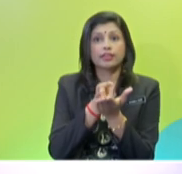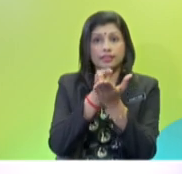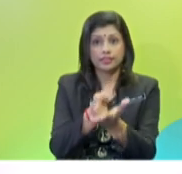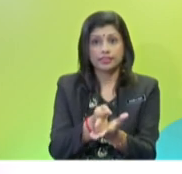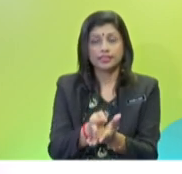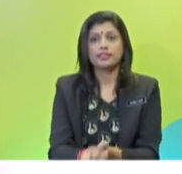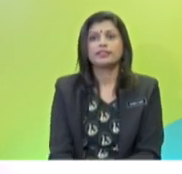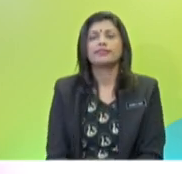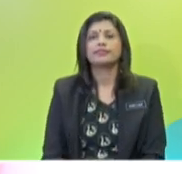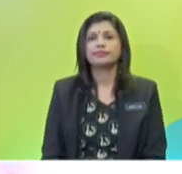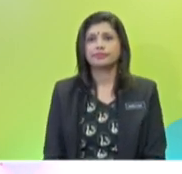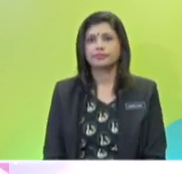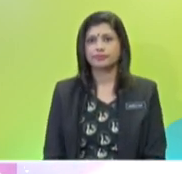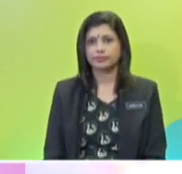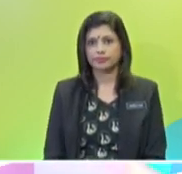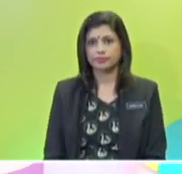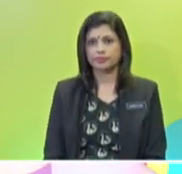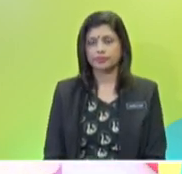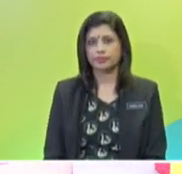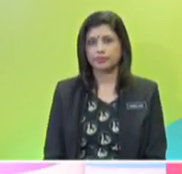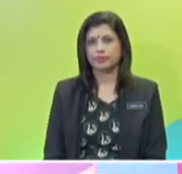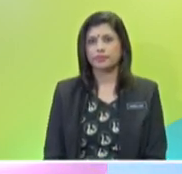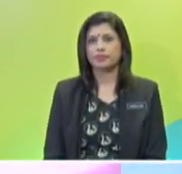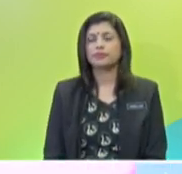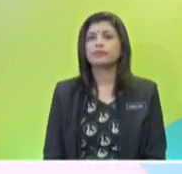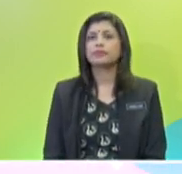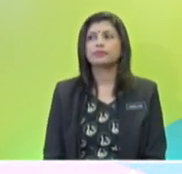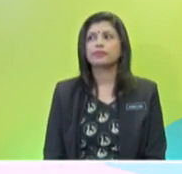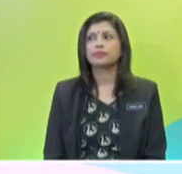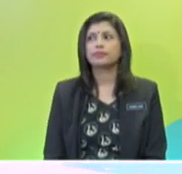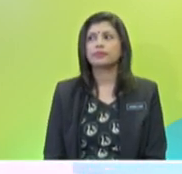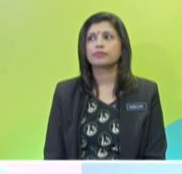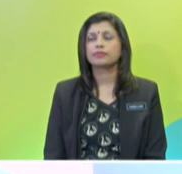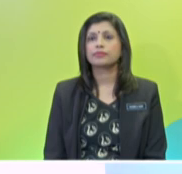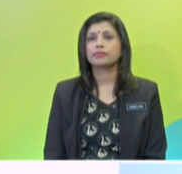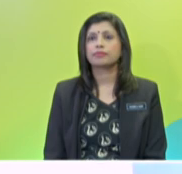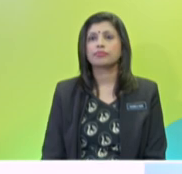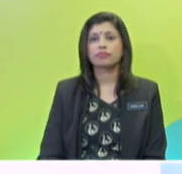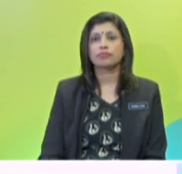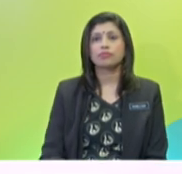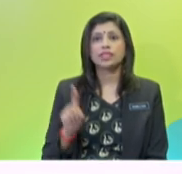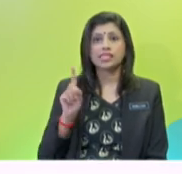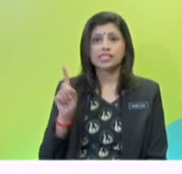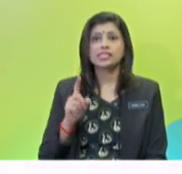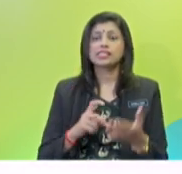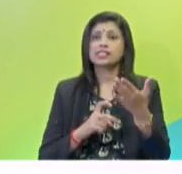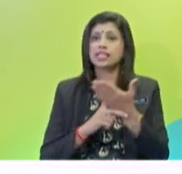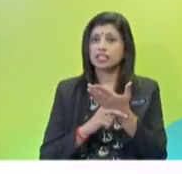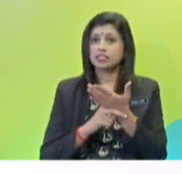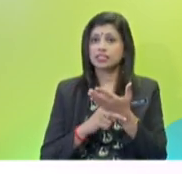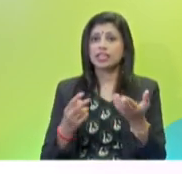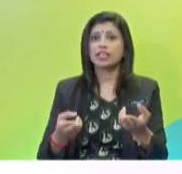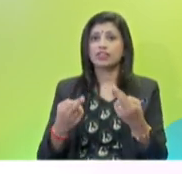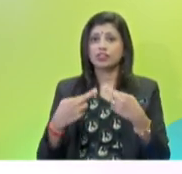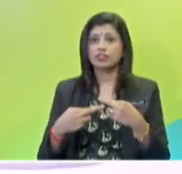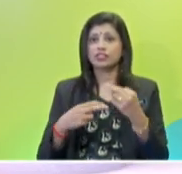water transport to carry passengers and actually vehicles. Next one, we have two tickets. One is single ticket and the